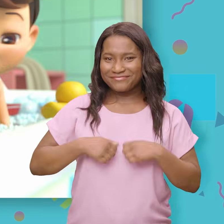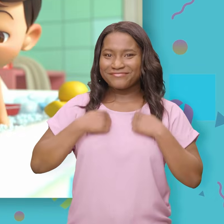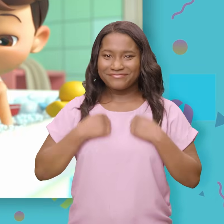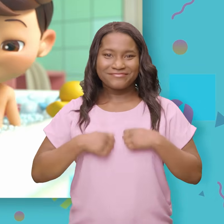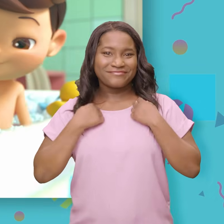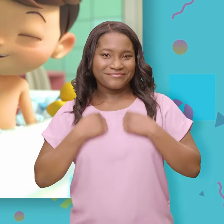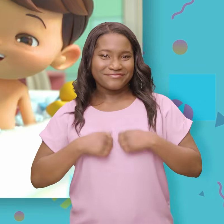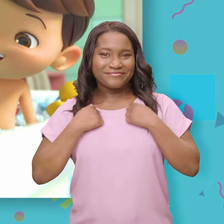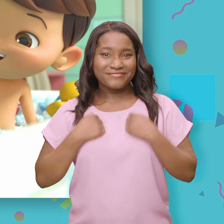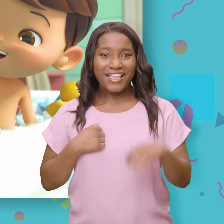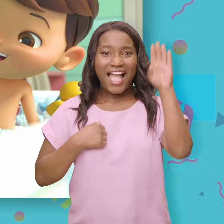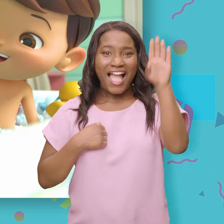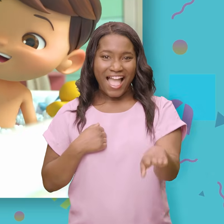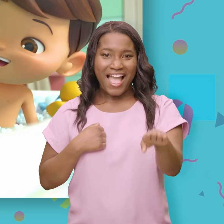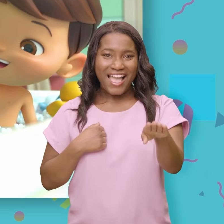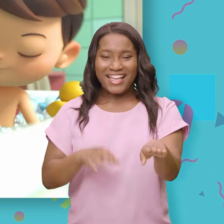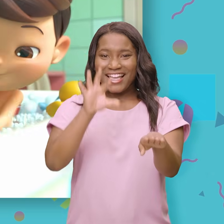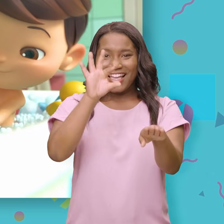I wash